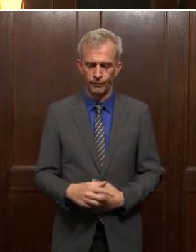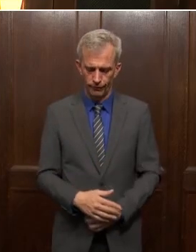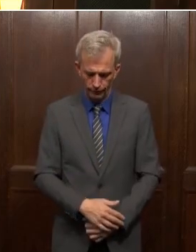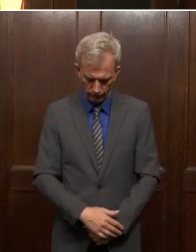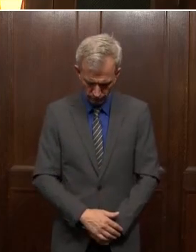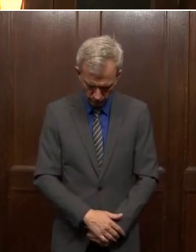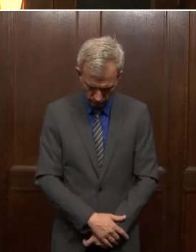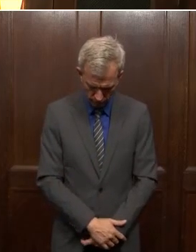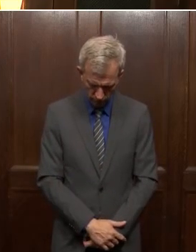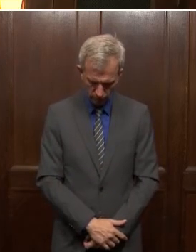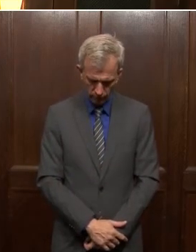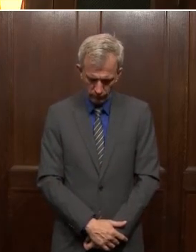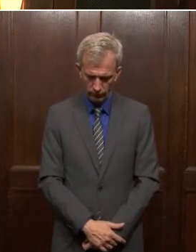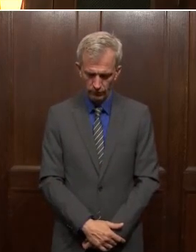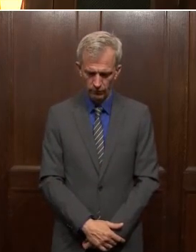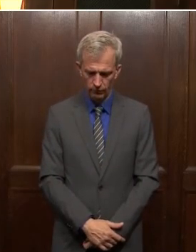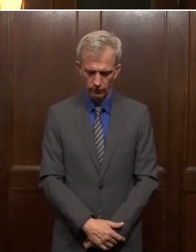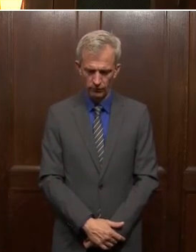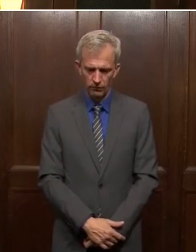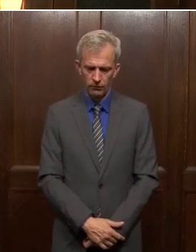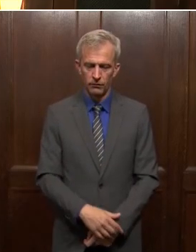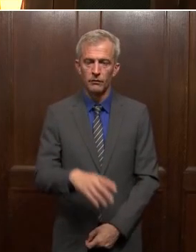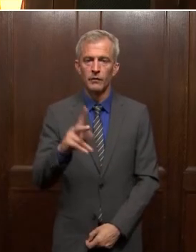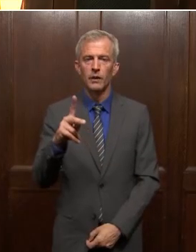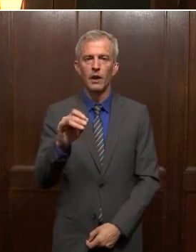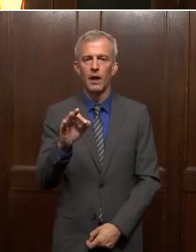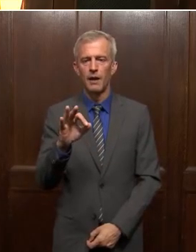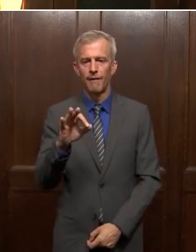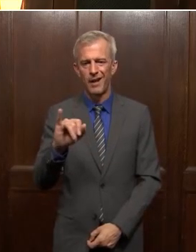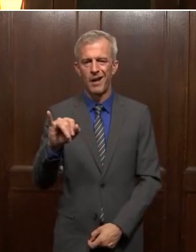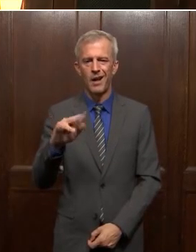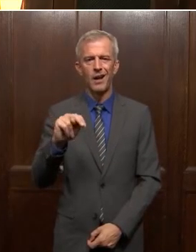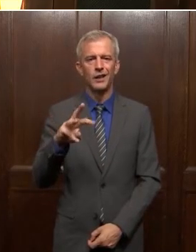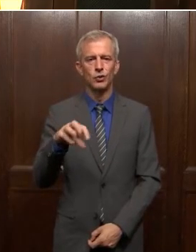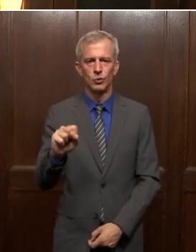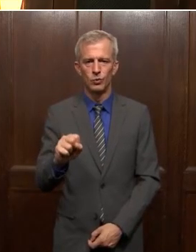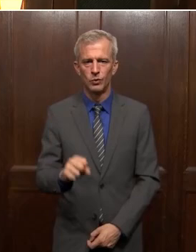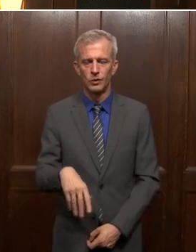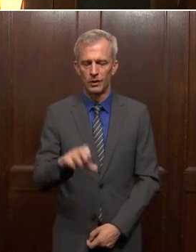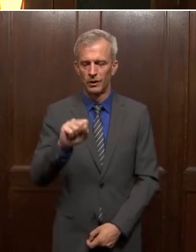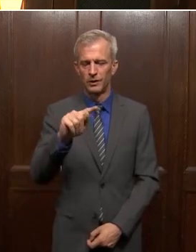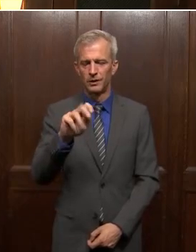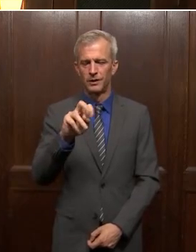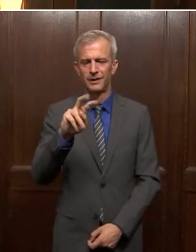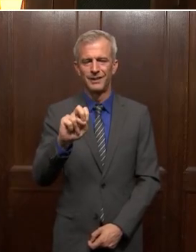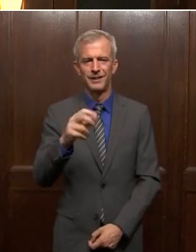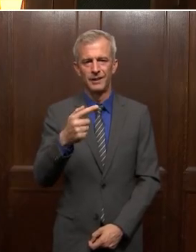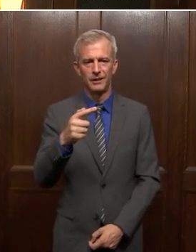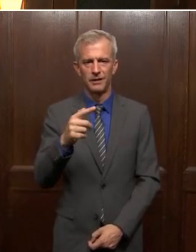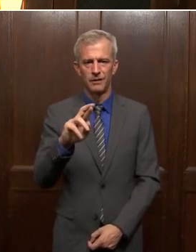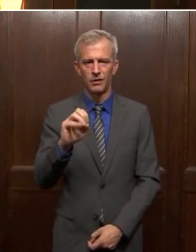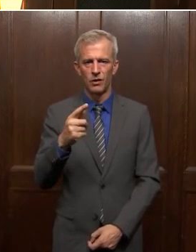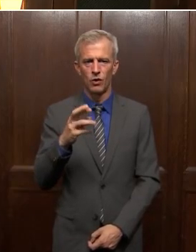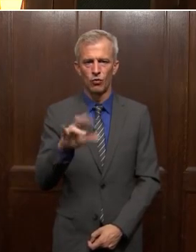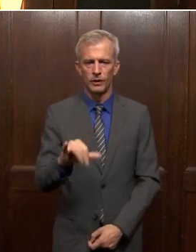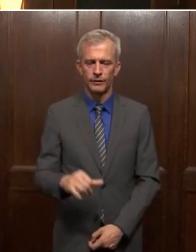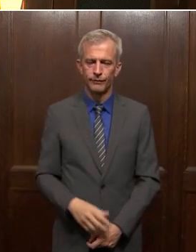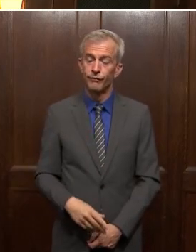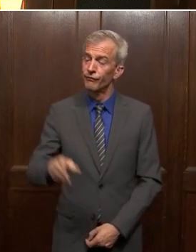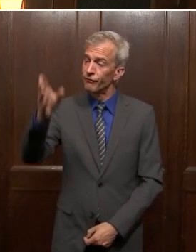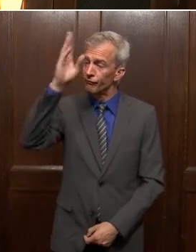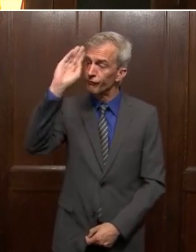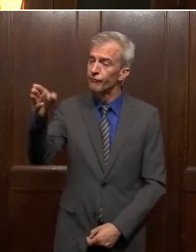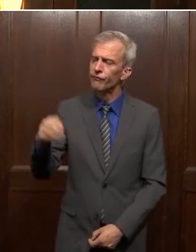Next, we go to the line of Steve Gregory with KFI News. Please go ahead. Hey, Steve. Hey, Eric. Good evening. Listen, a